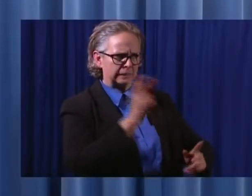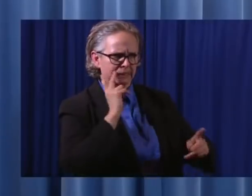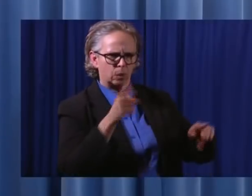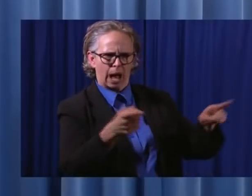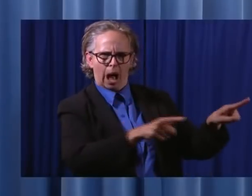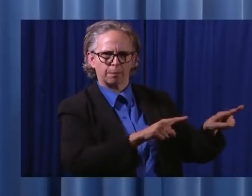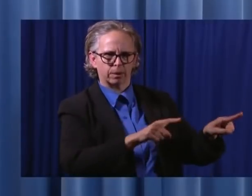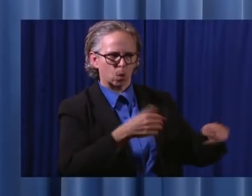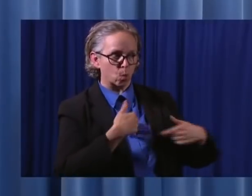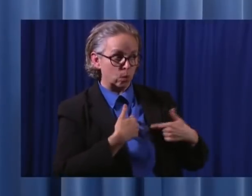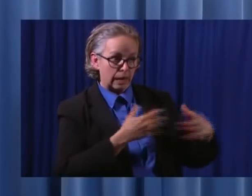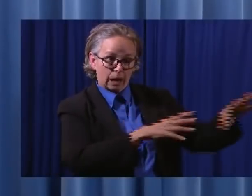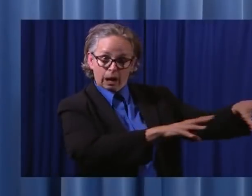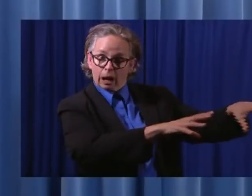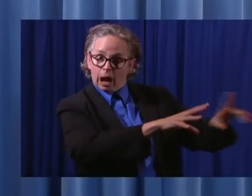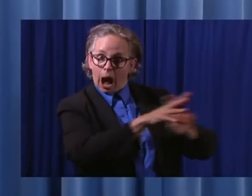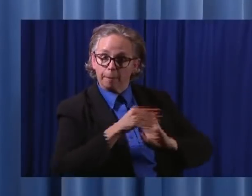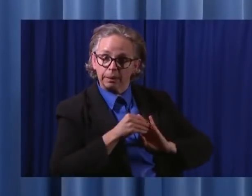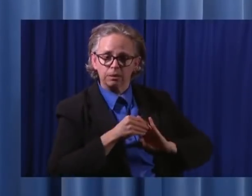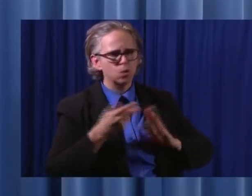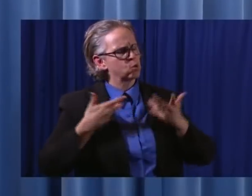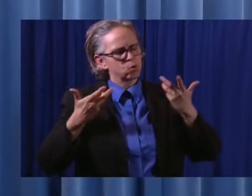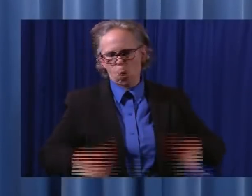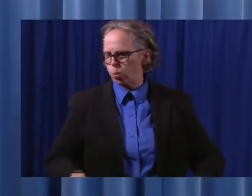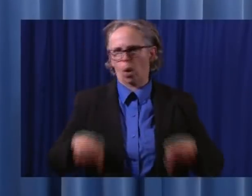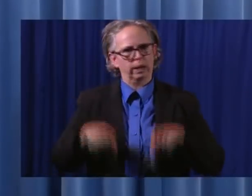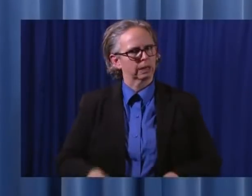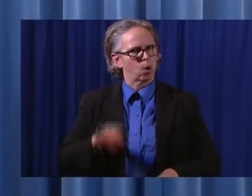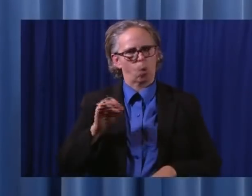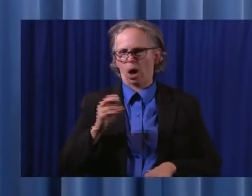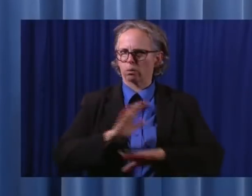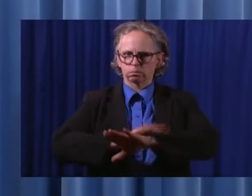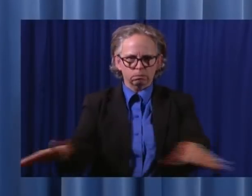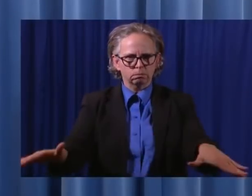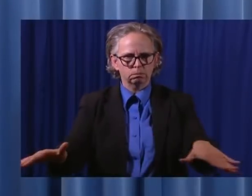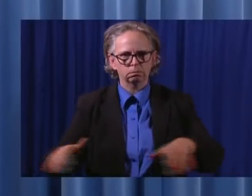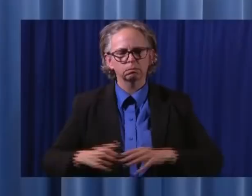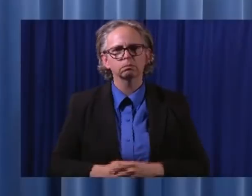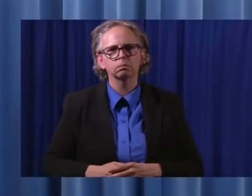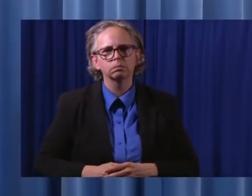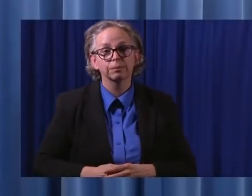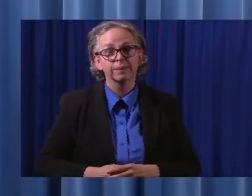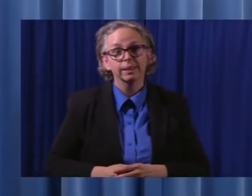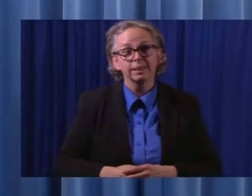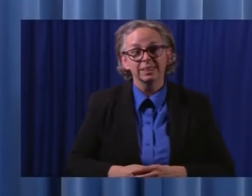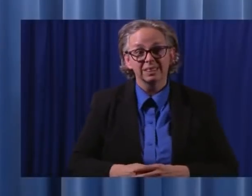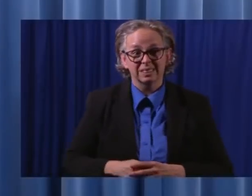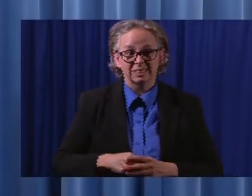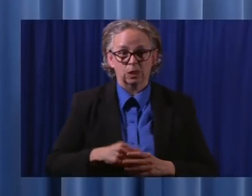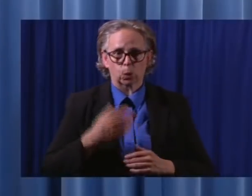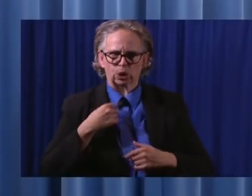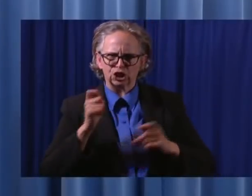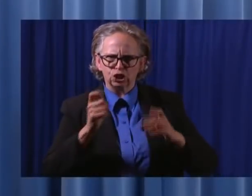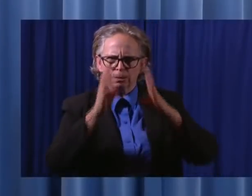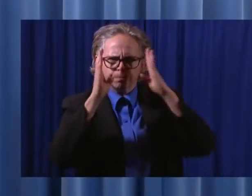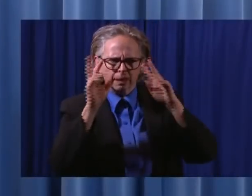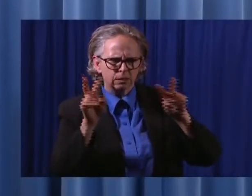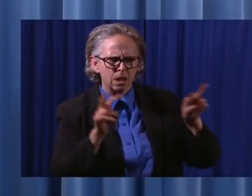for Ohio. And I think that it should be a cautionary tale.